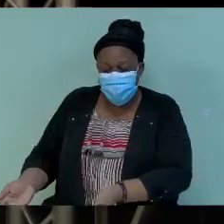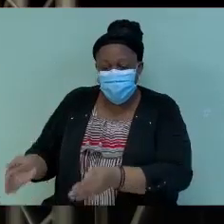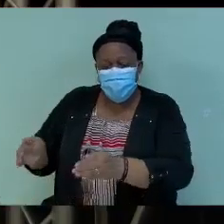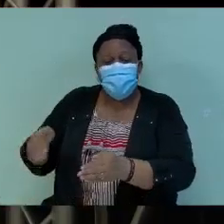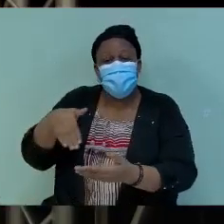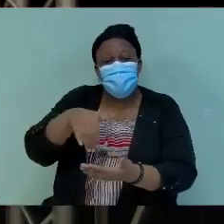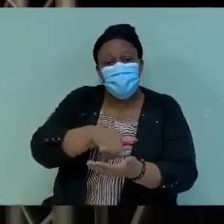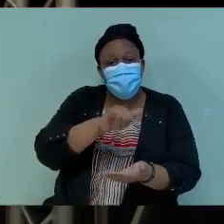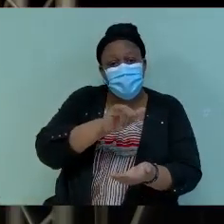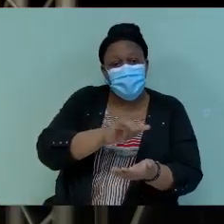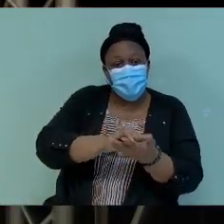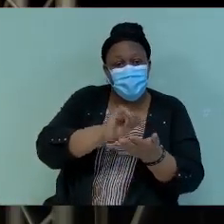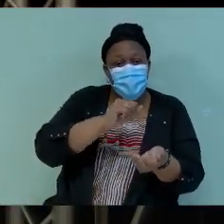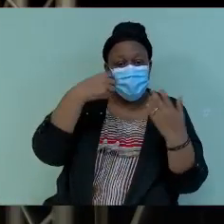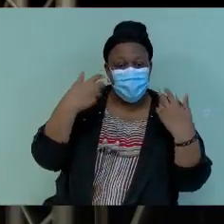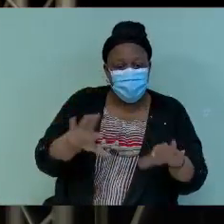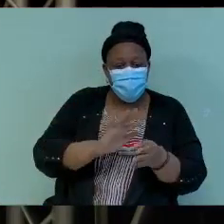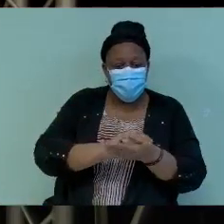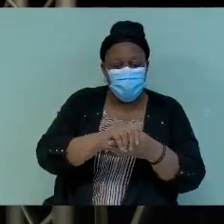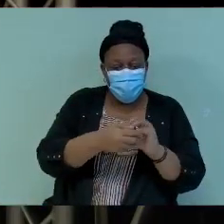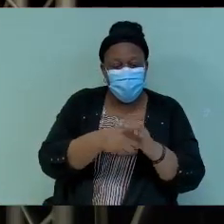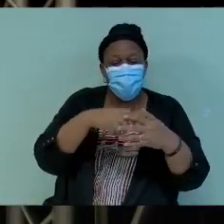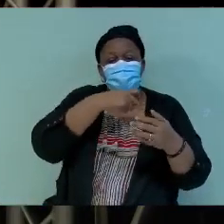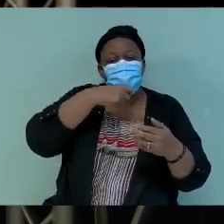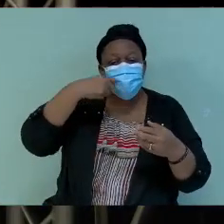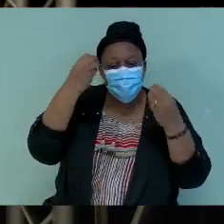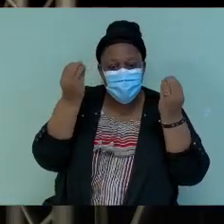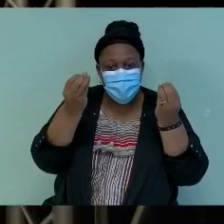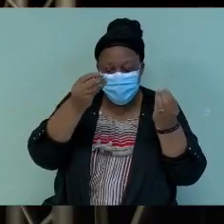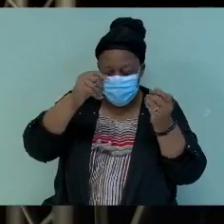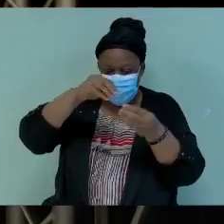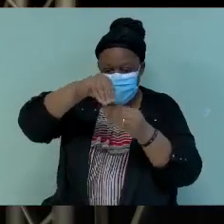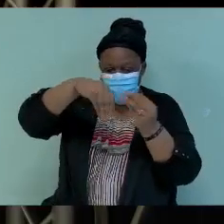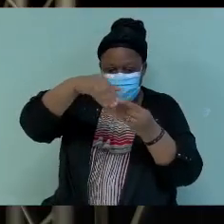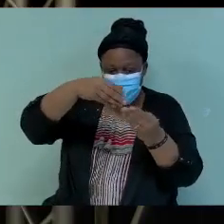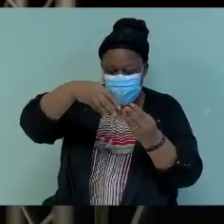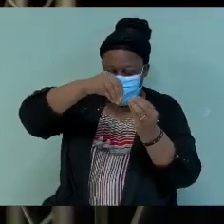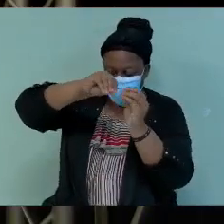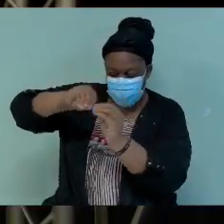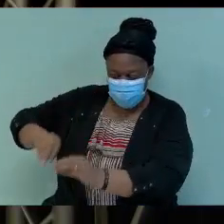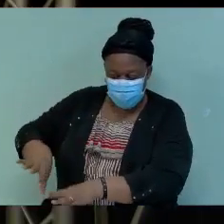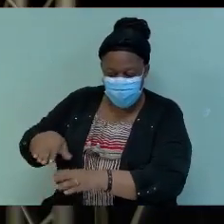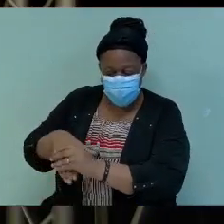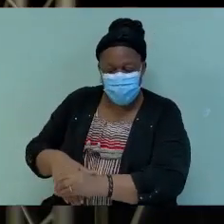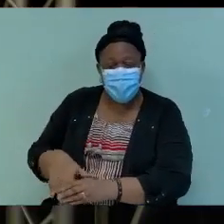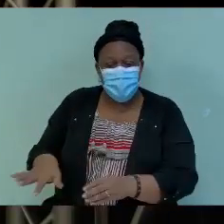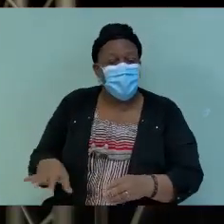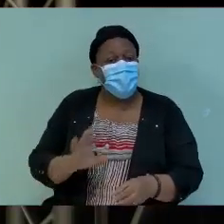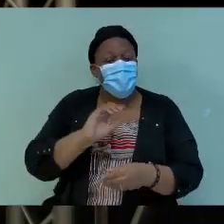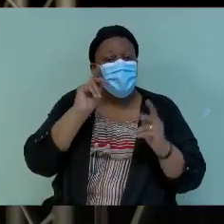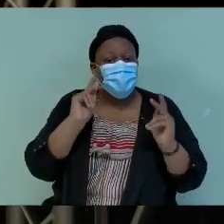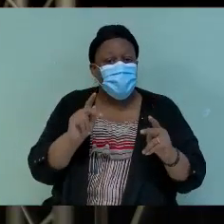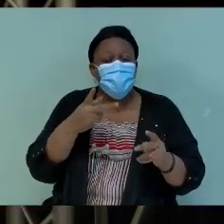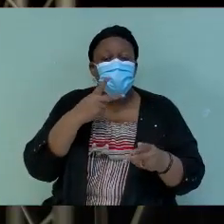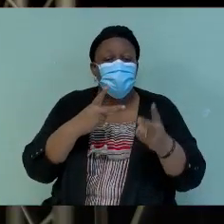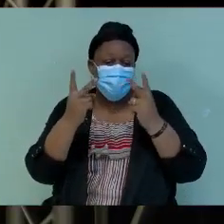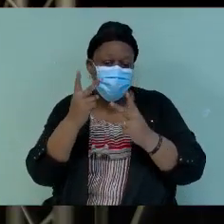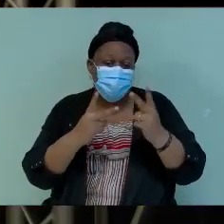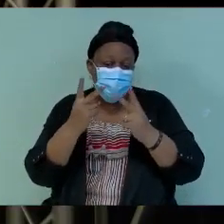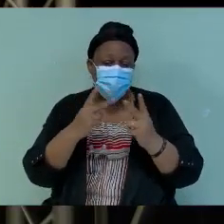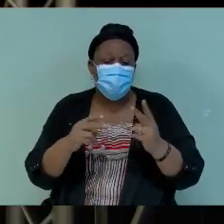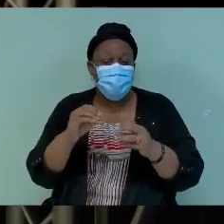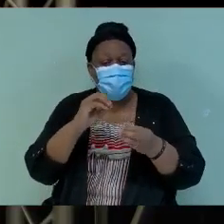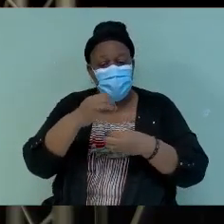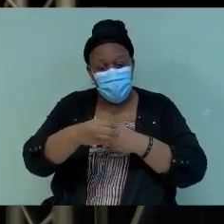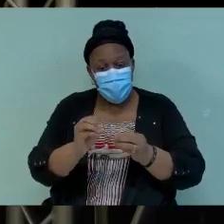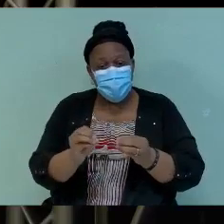bin, if you will, so that persons of customers, as they come in, they had the opportunity to